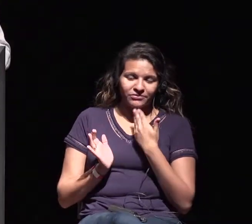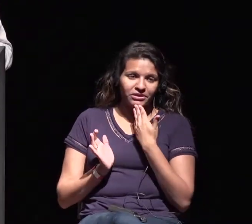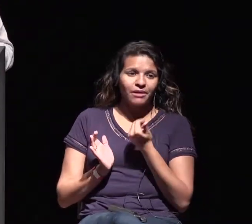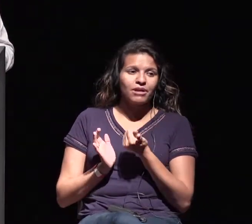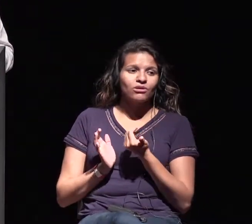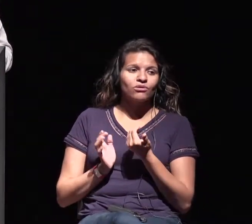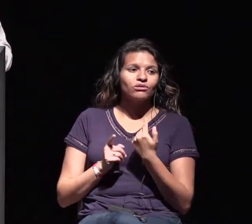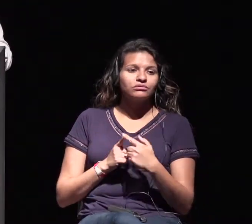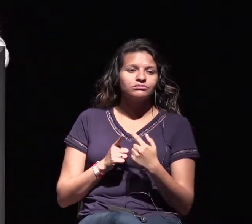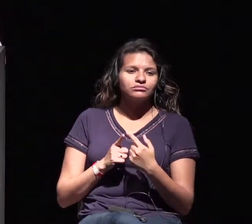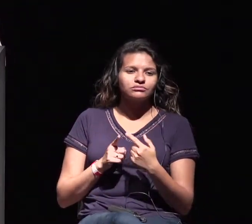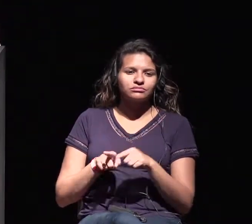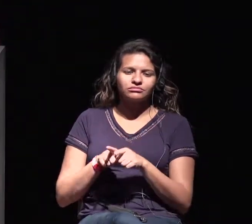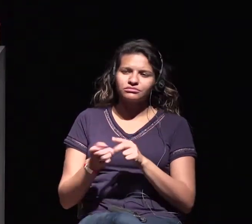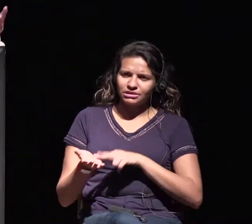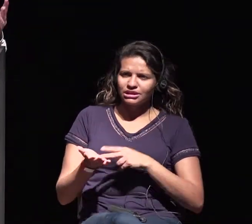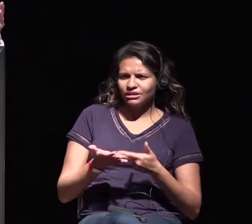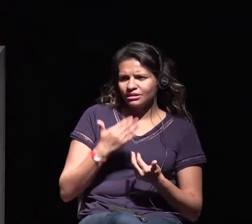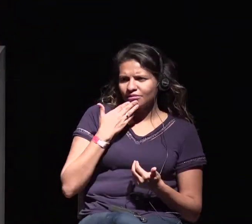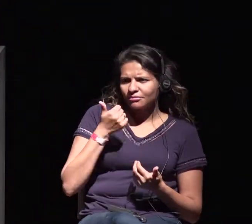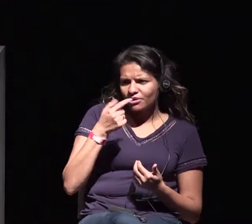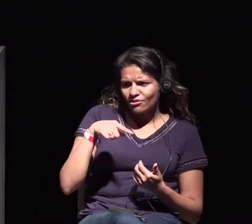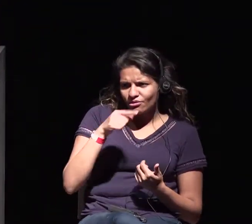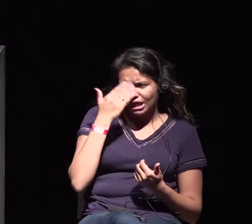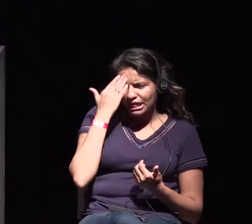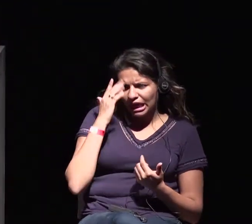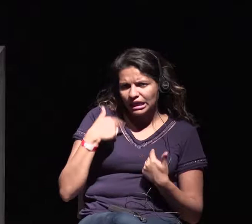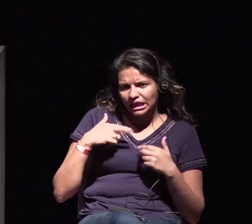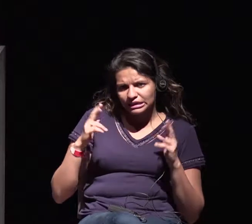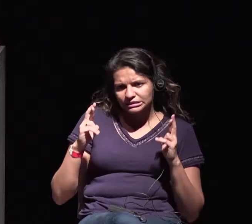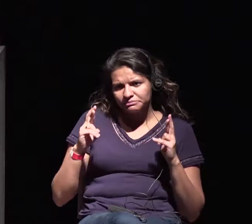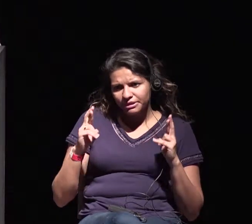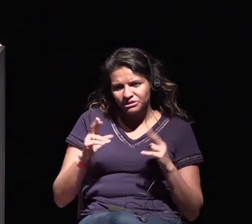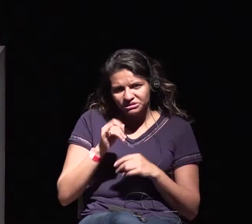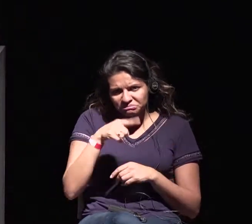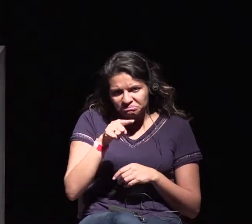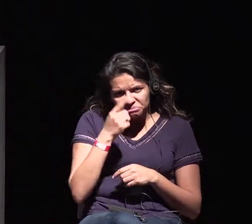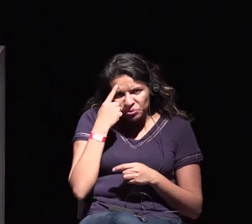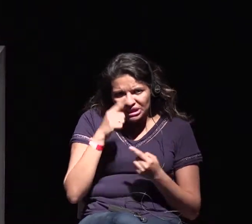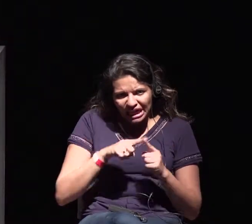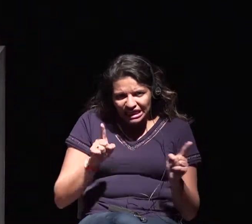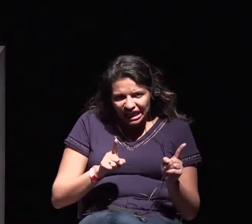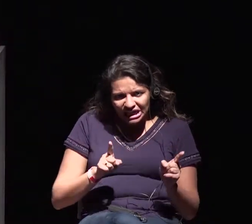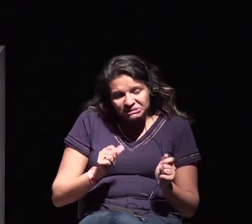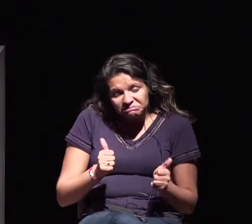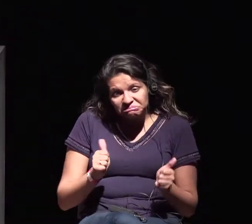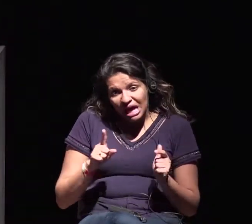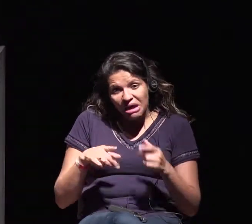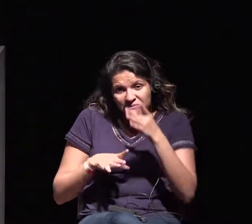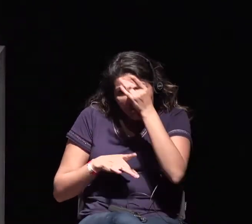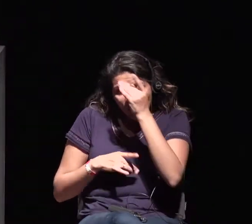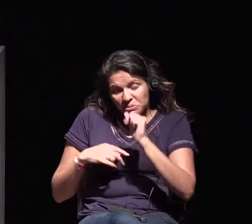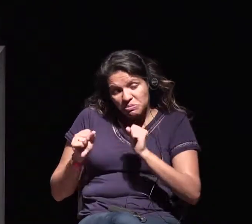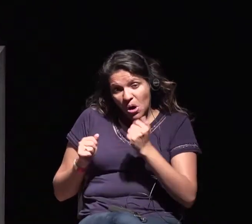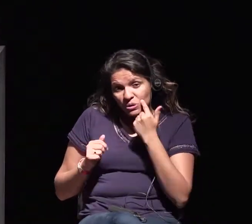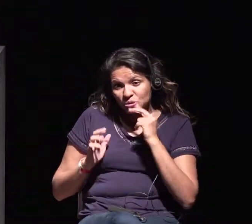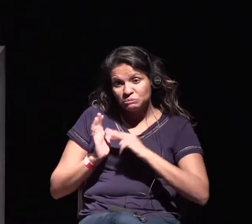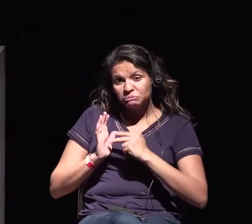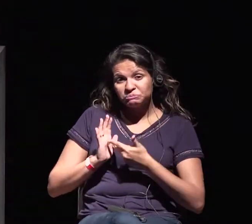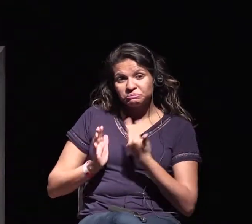least it make proper sense. And if it doesn't, then it is a performance. Okay, there we go.